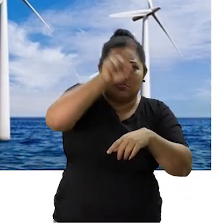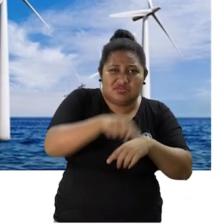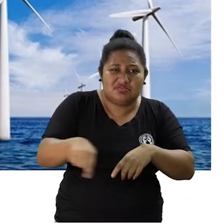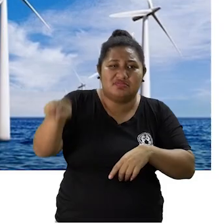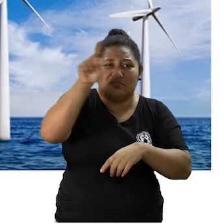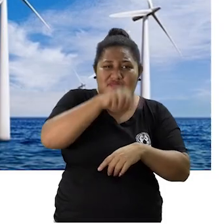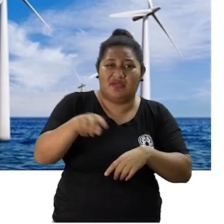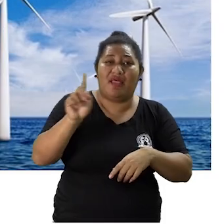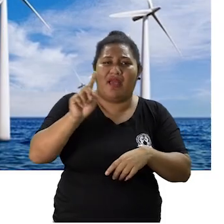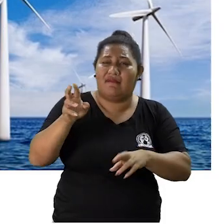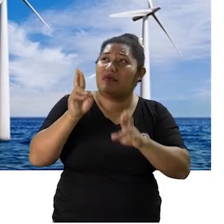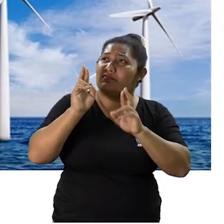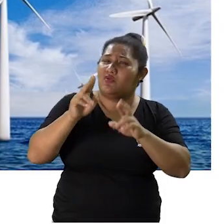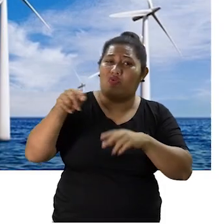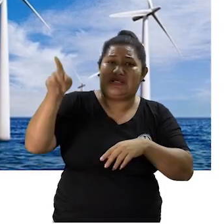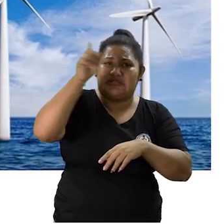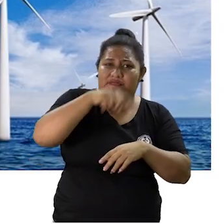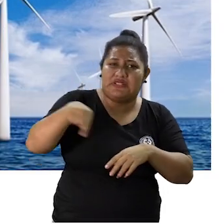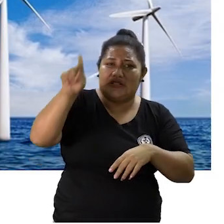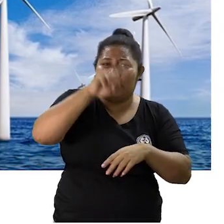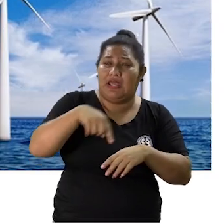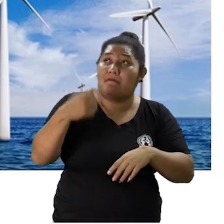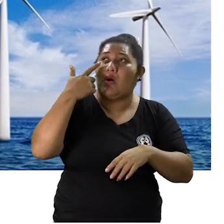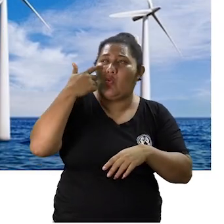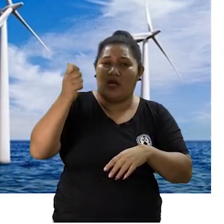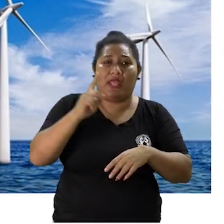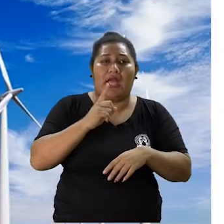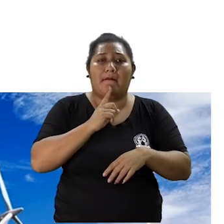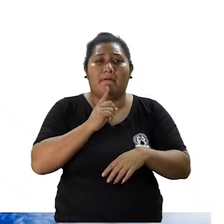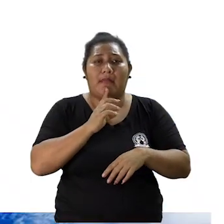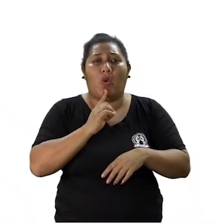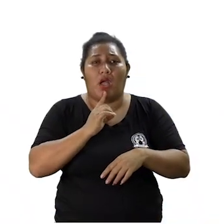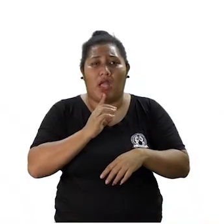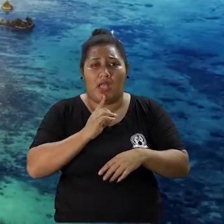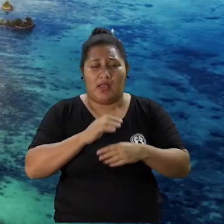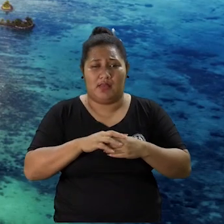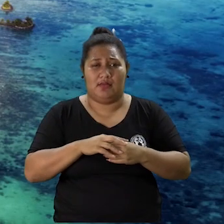moe ai le savili ta avili mau ai le tise